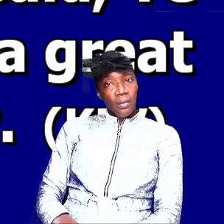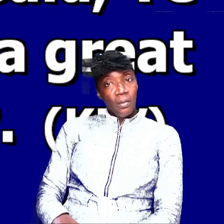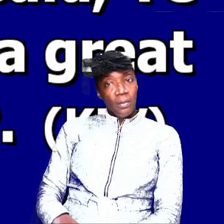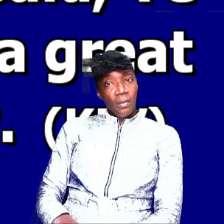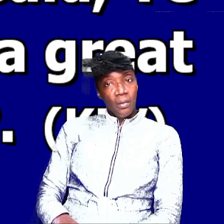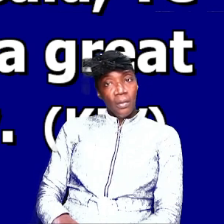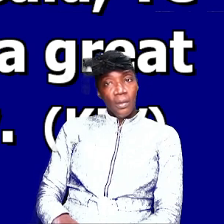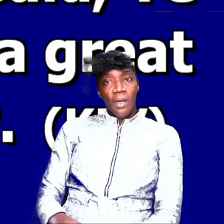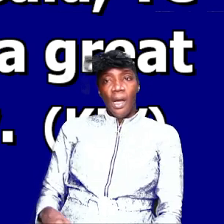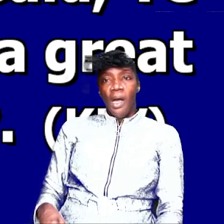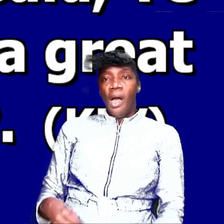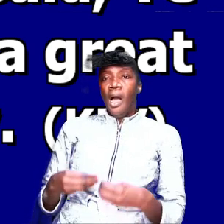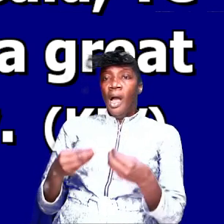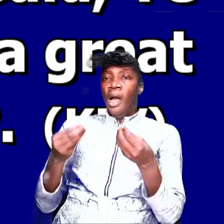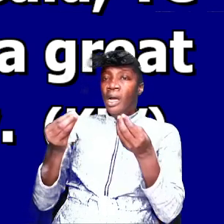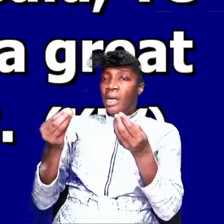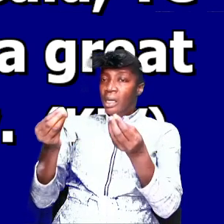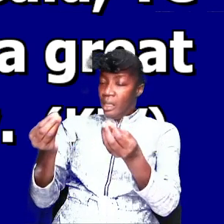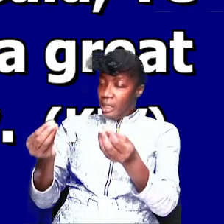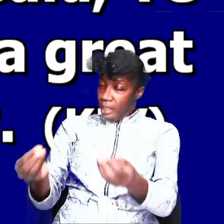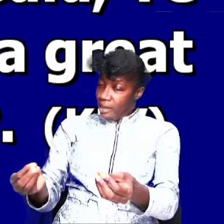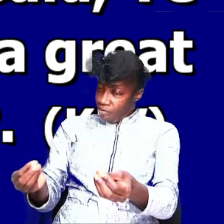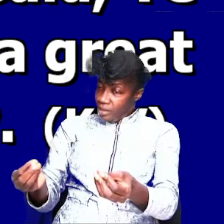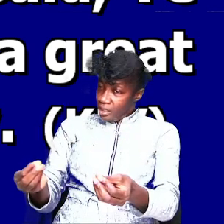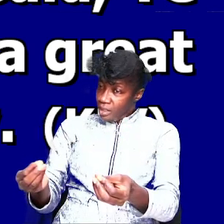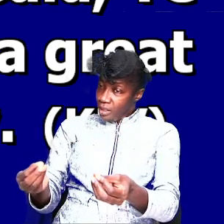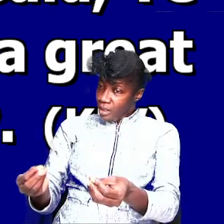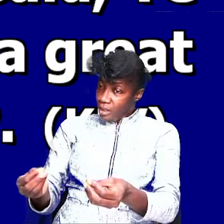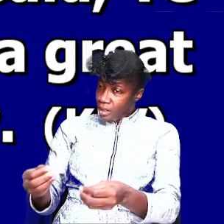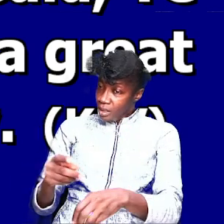In giving an occasion for the people to sin.